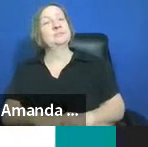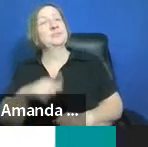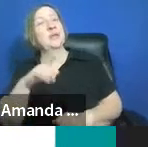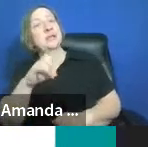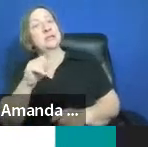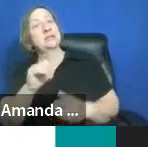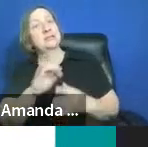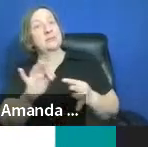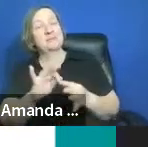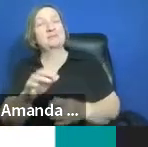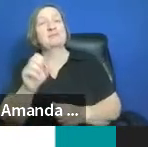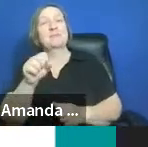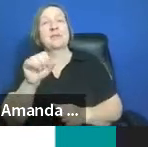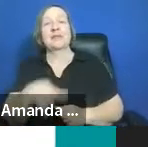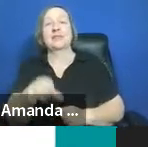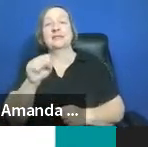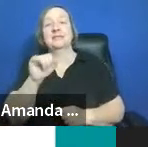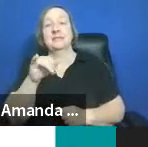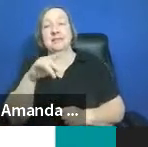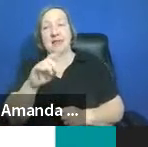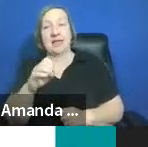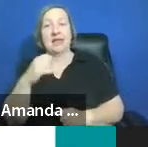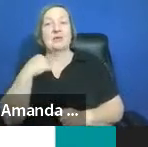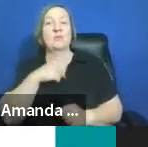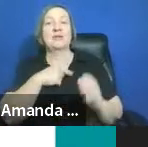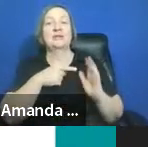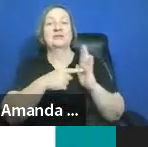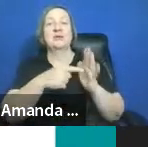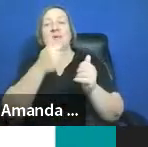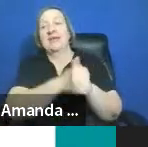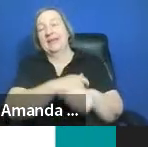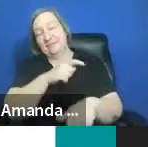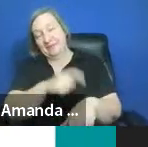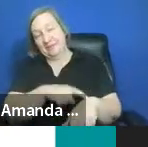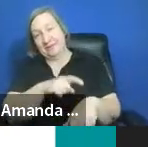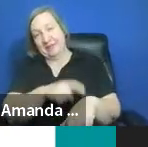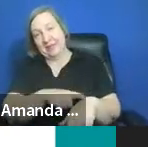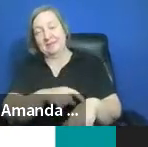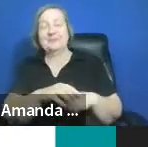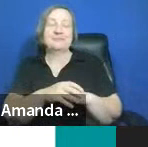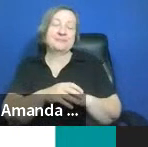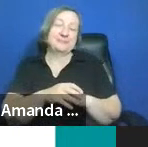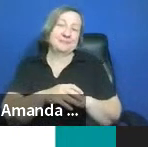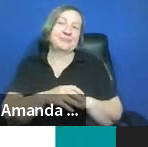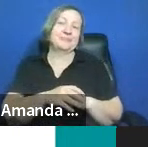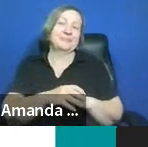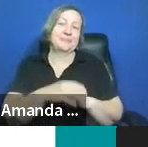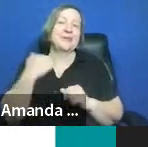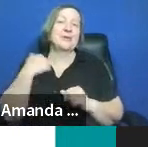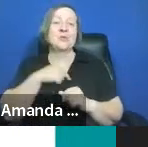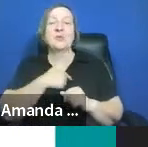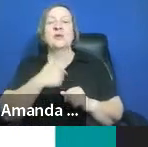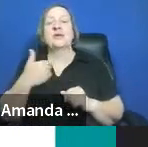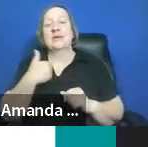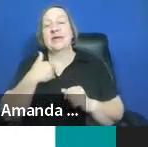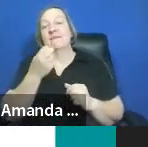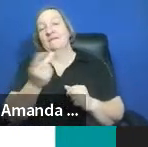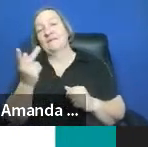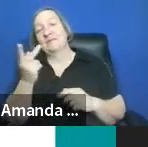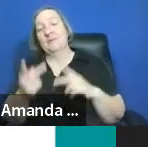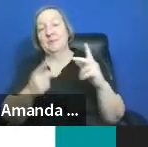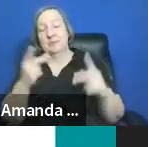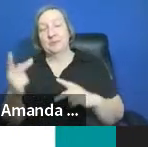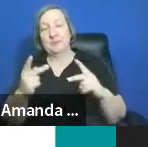Sure. This is a slide that we show every time, and we have a few folks